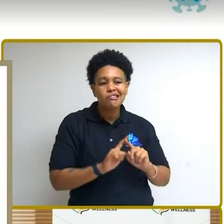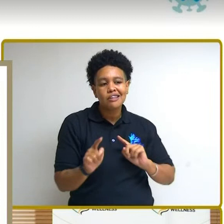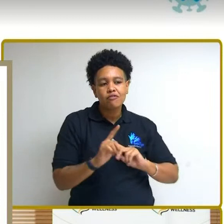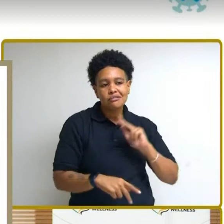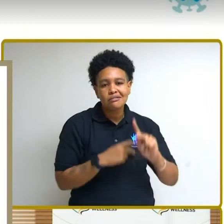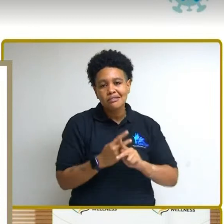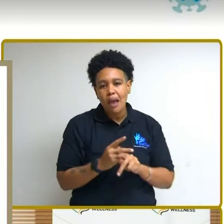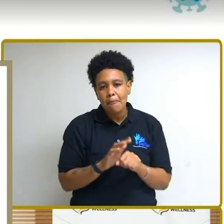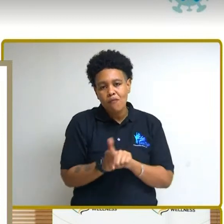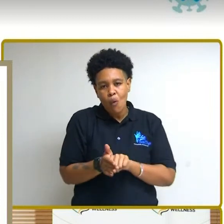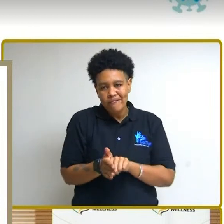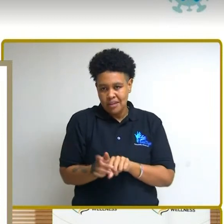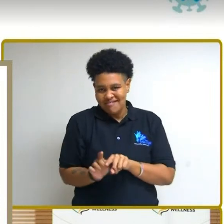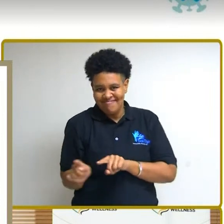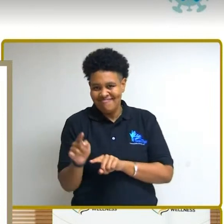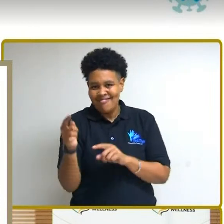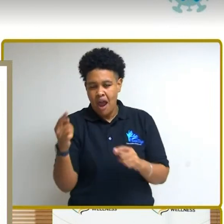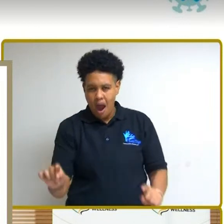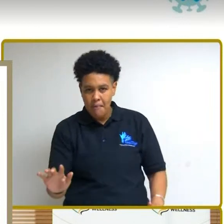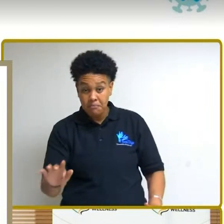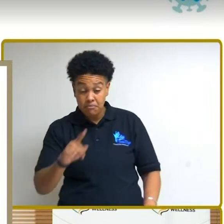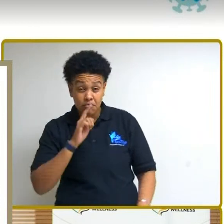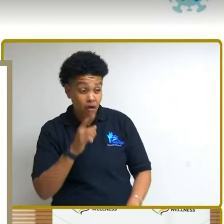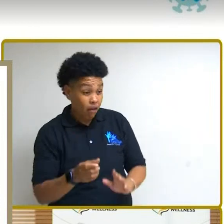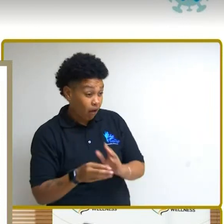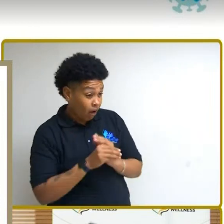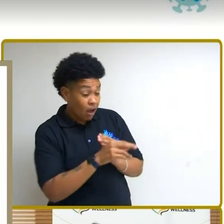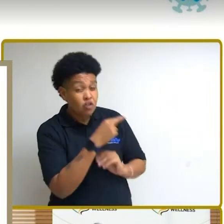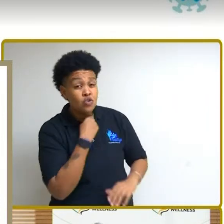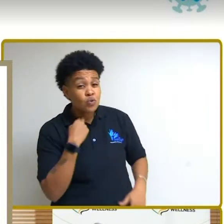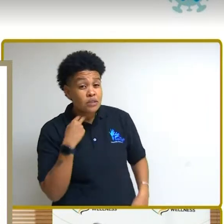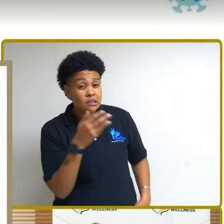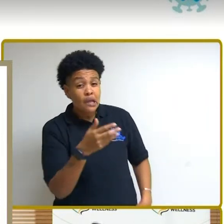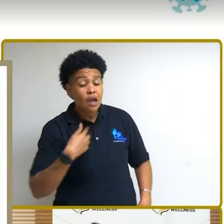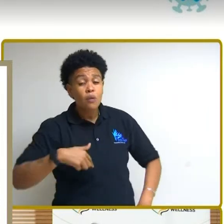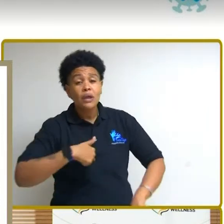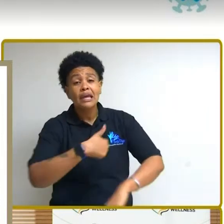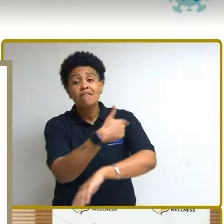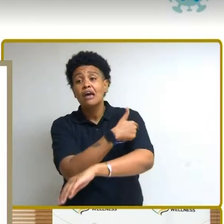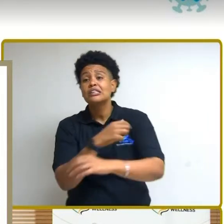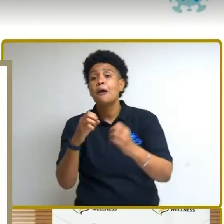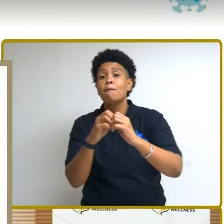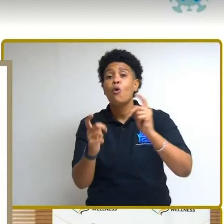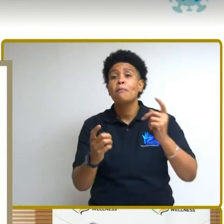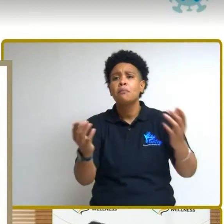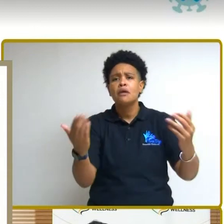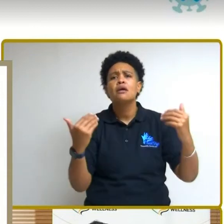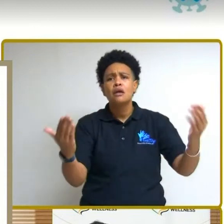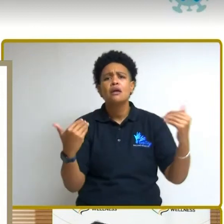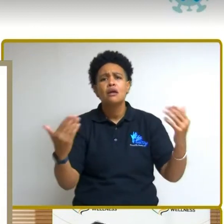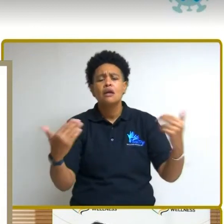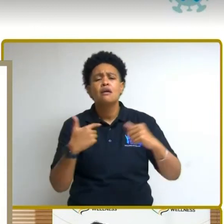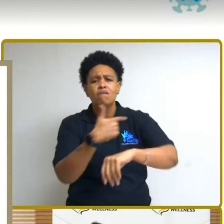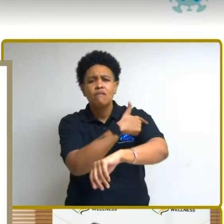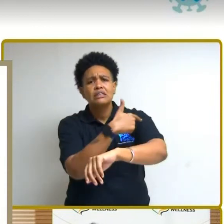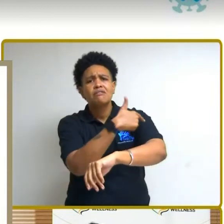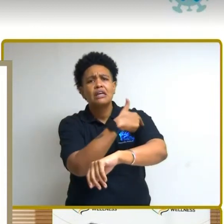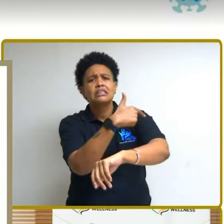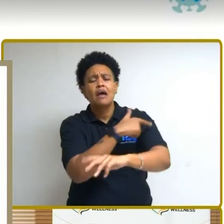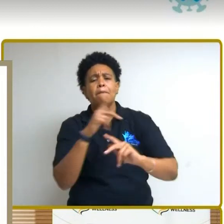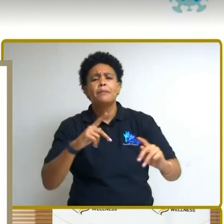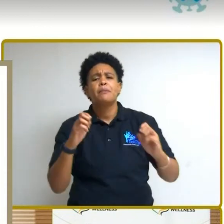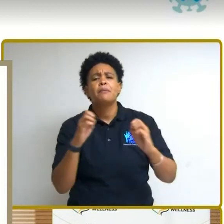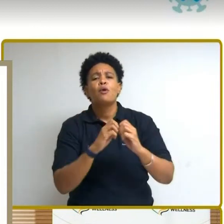well. We also run the risk, of course, that as we vaccinate more people, then persons become